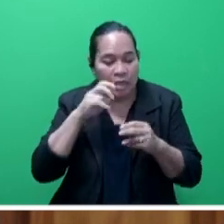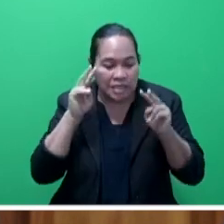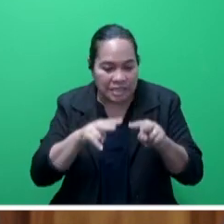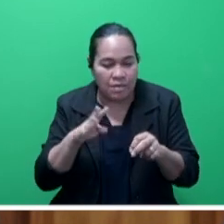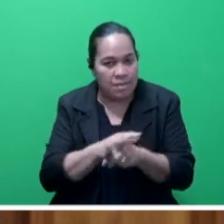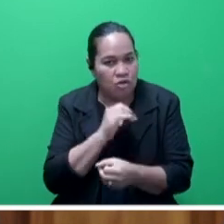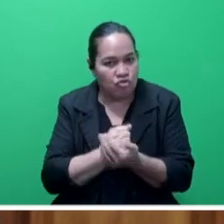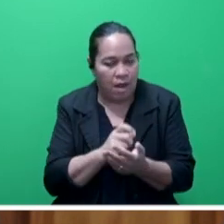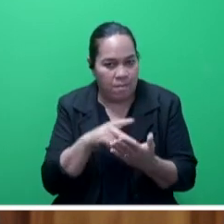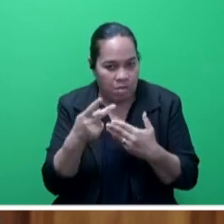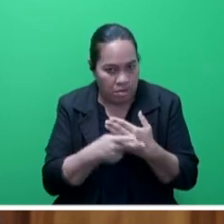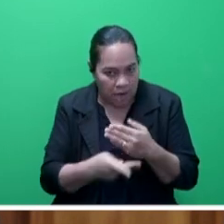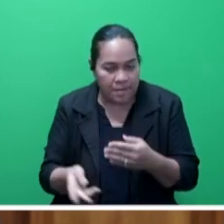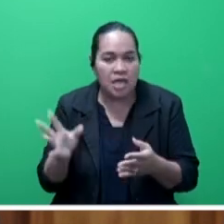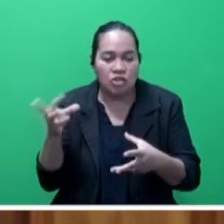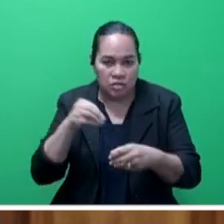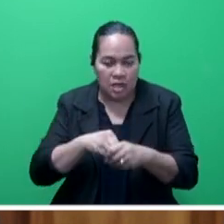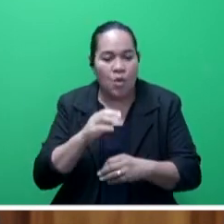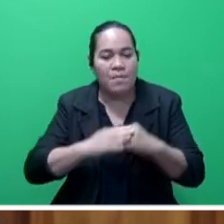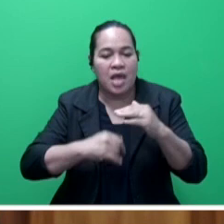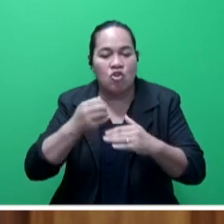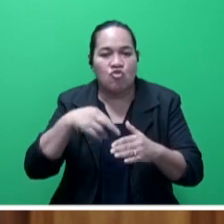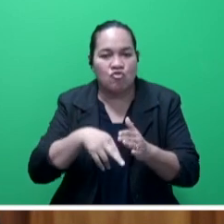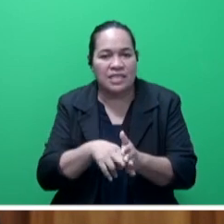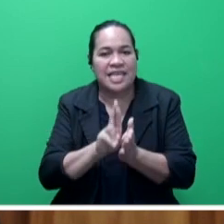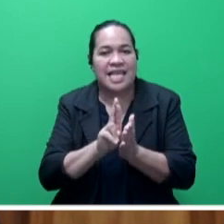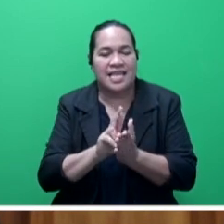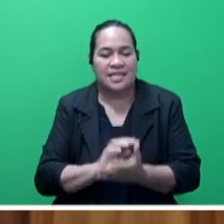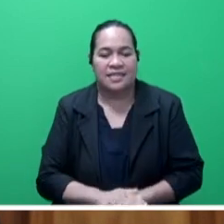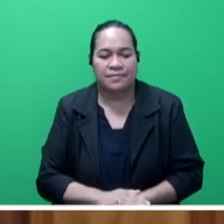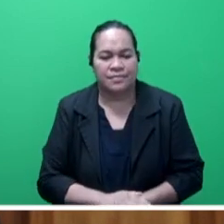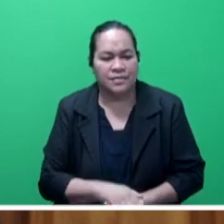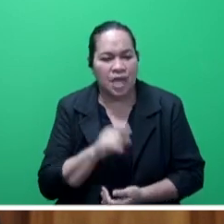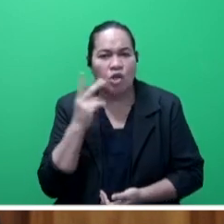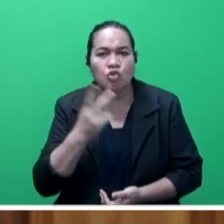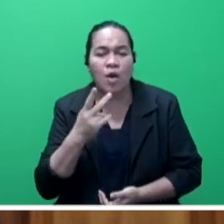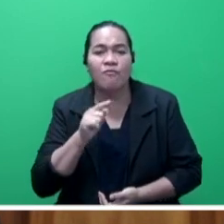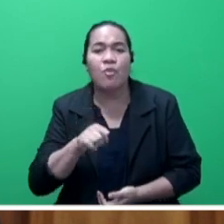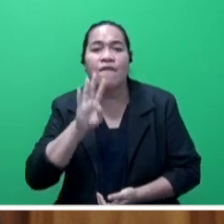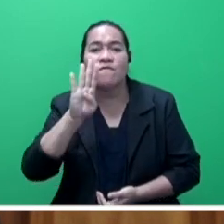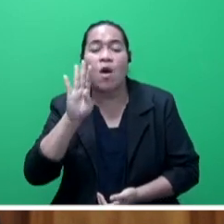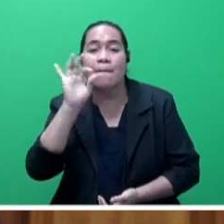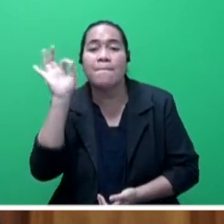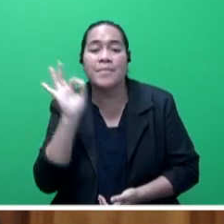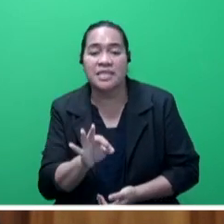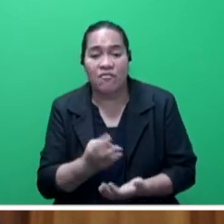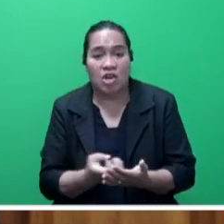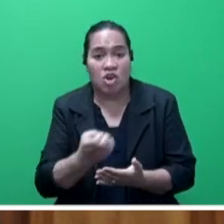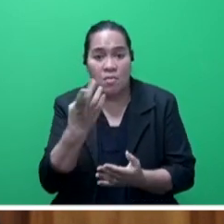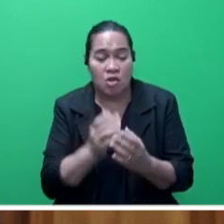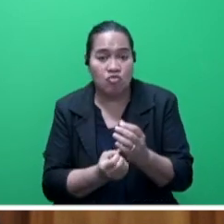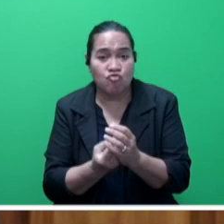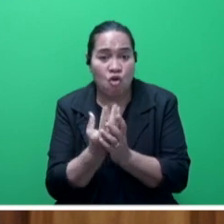inclusive and a recovery that builds resilience. Mr. Speaker, sir, the 12.4% economic growth that we're expecting